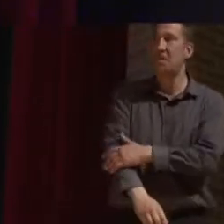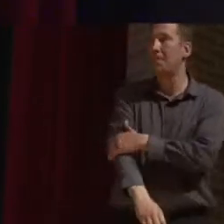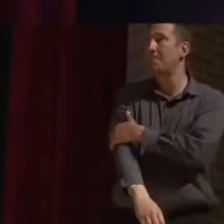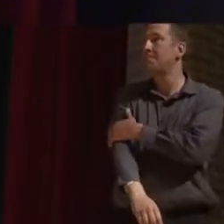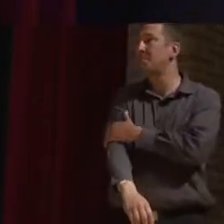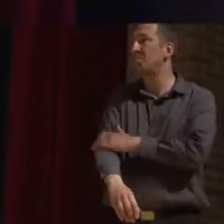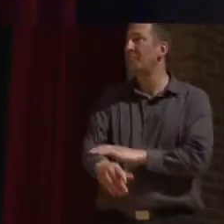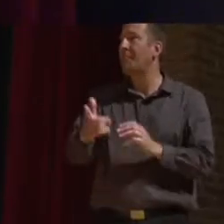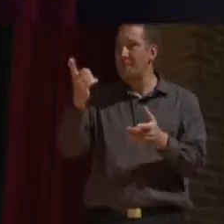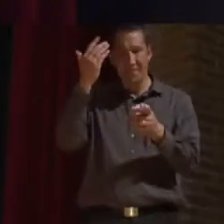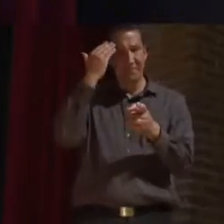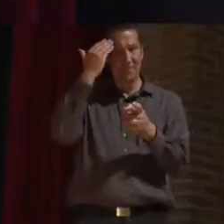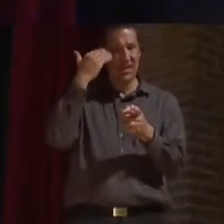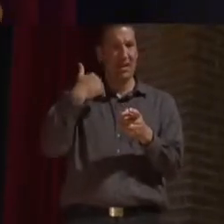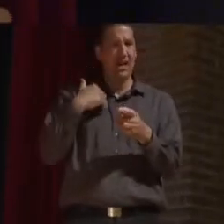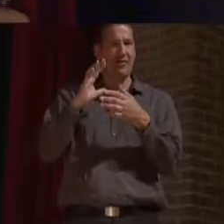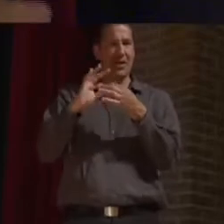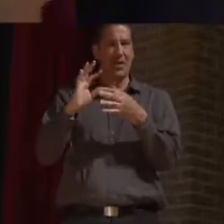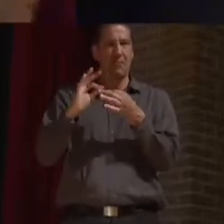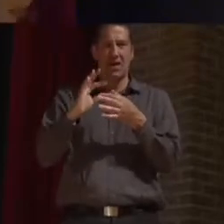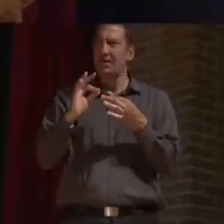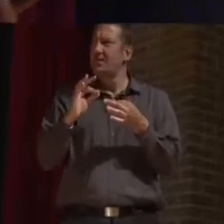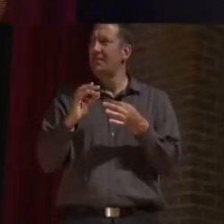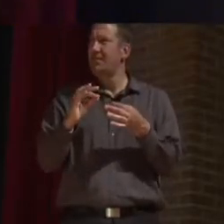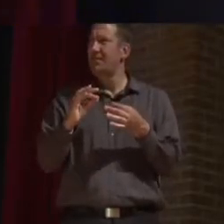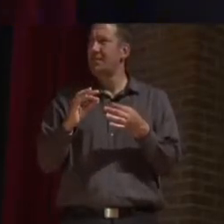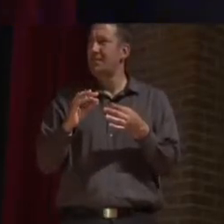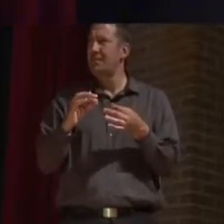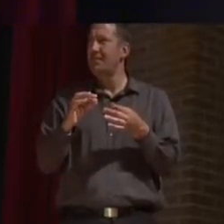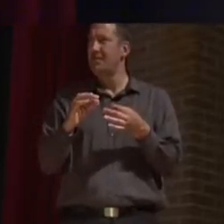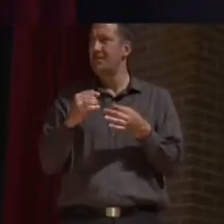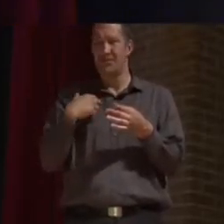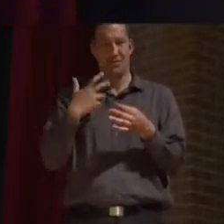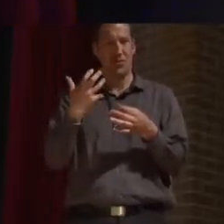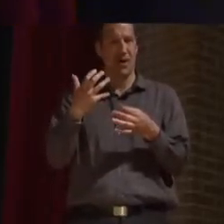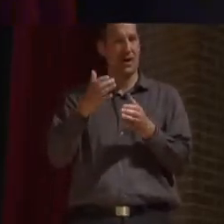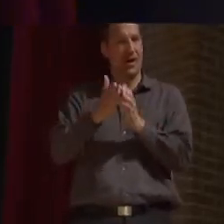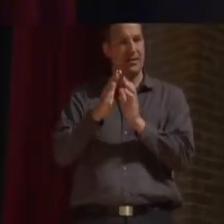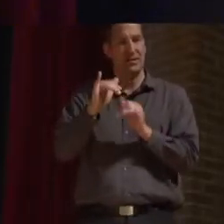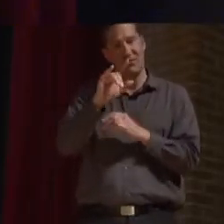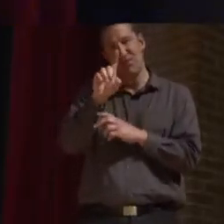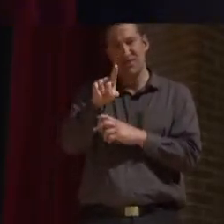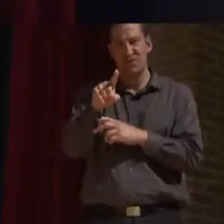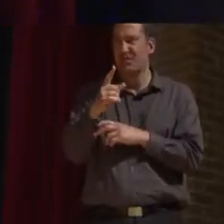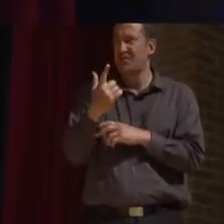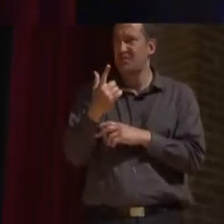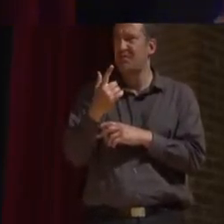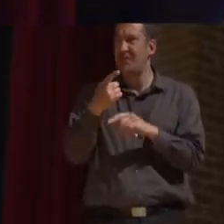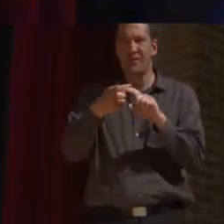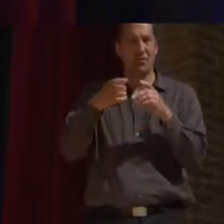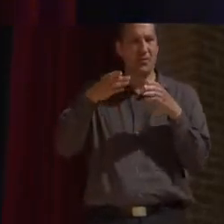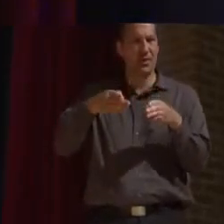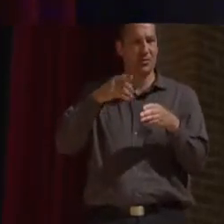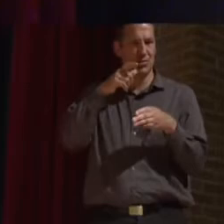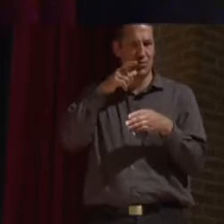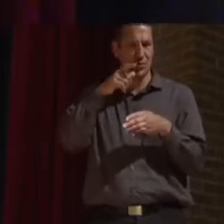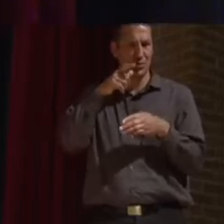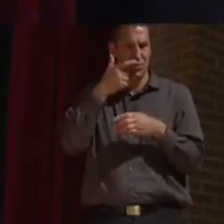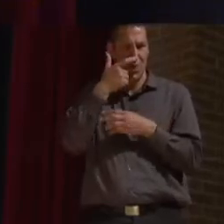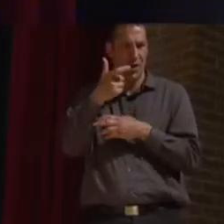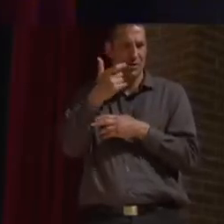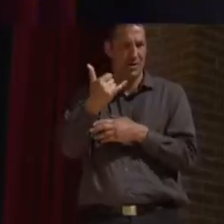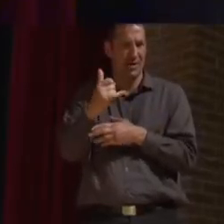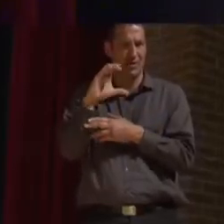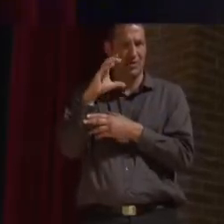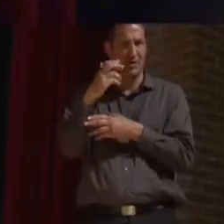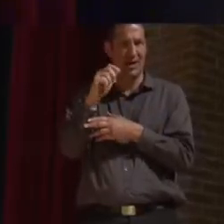I know we had a comment, and so I want to ask this question from a person who is watching. It says that